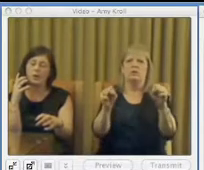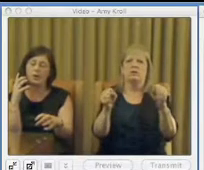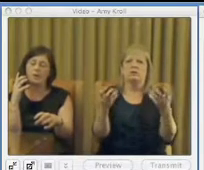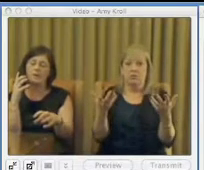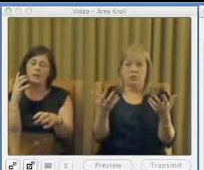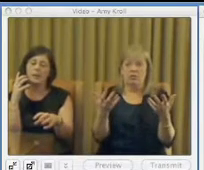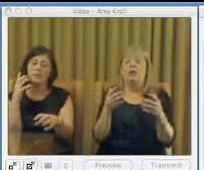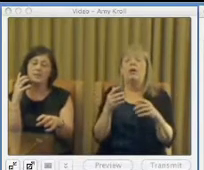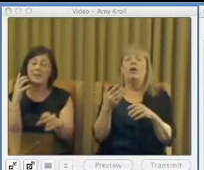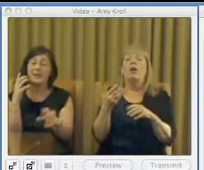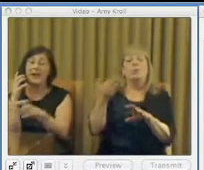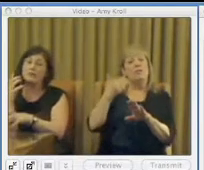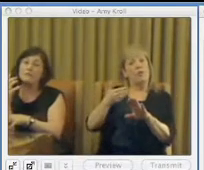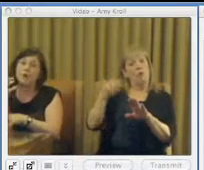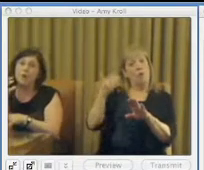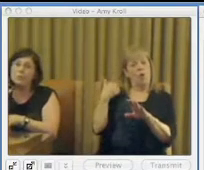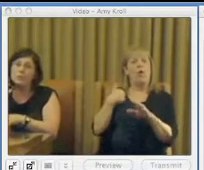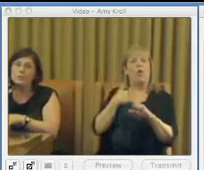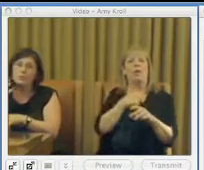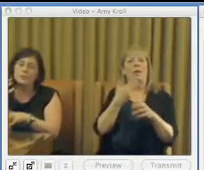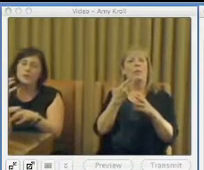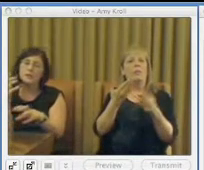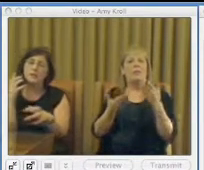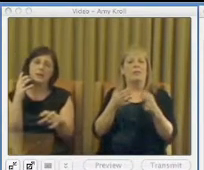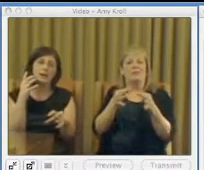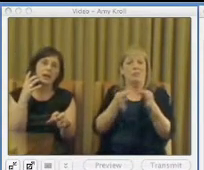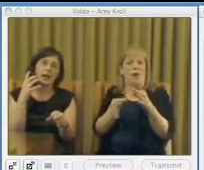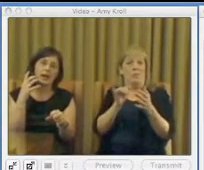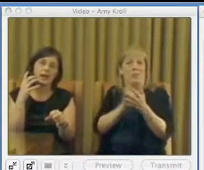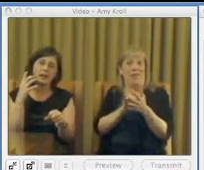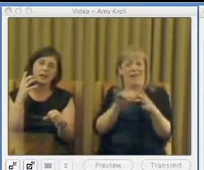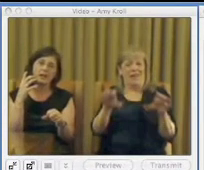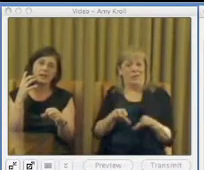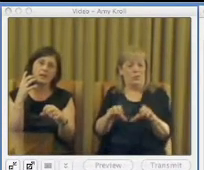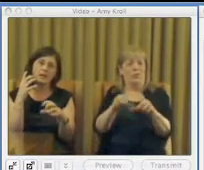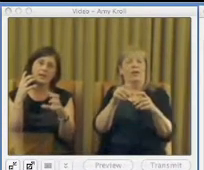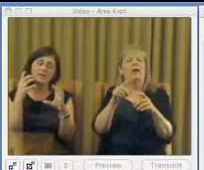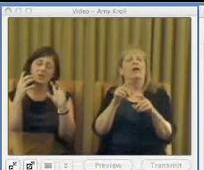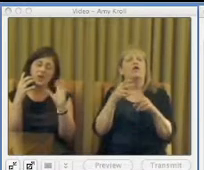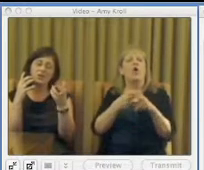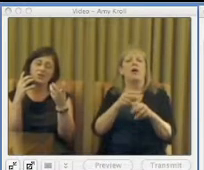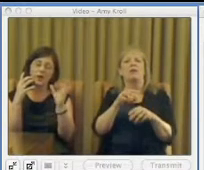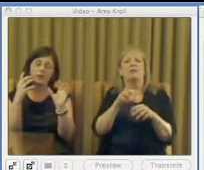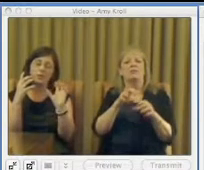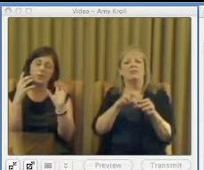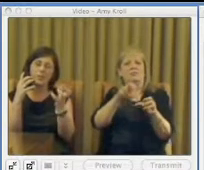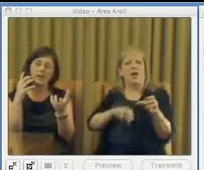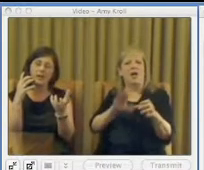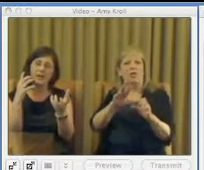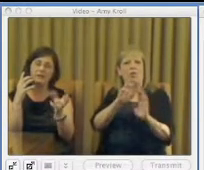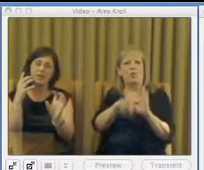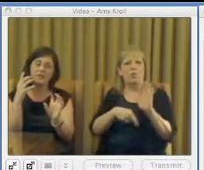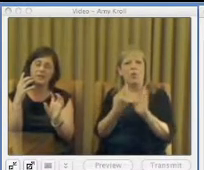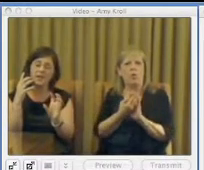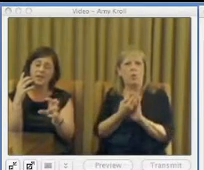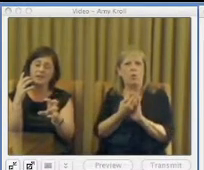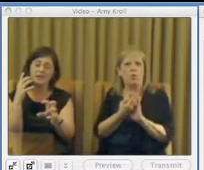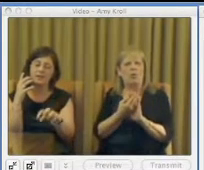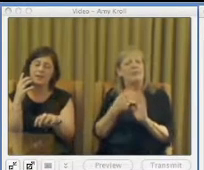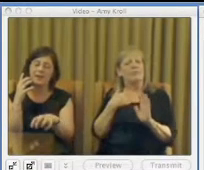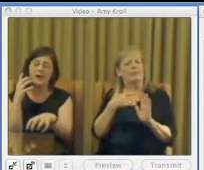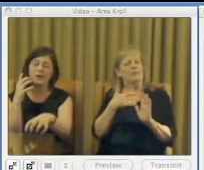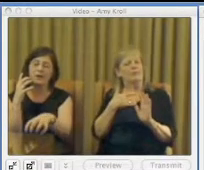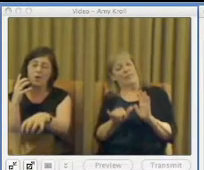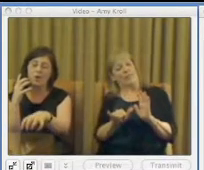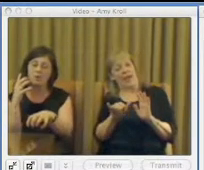And before, I think we would have talked about people stepping out of role. And I think that we need to change the way that we talk about